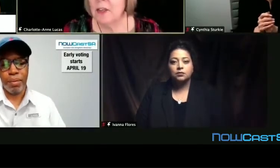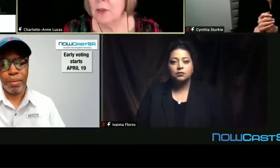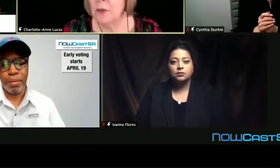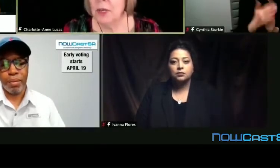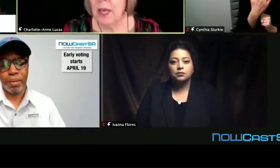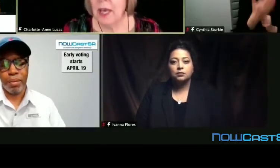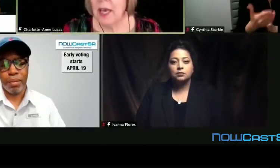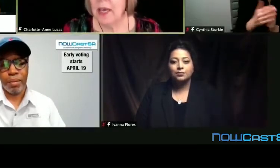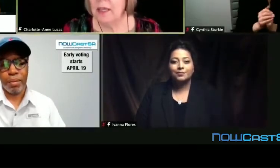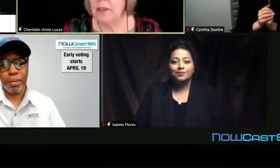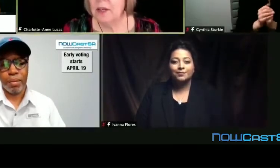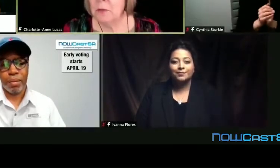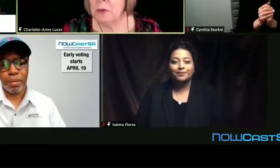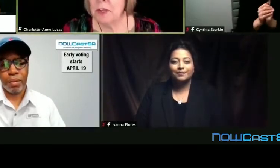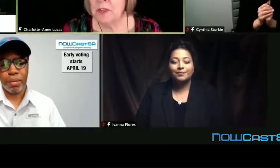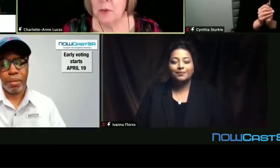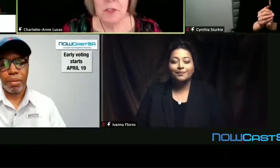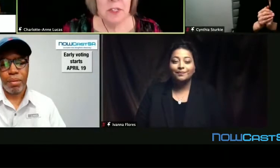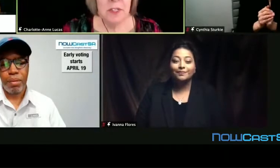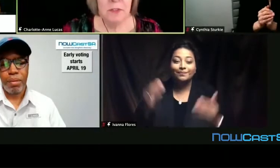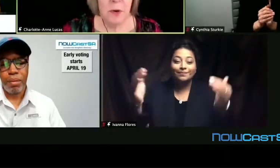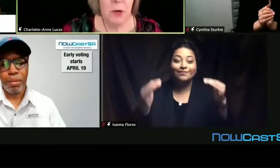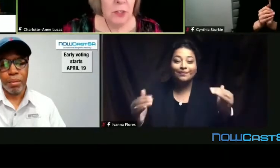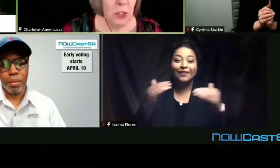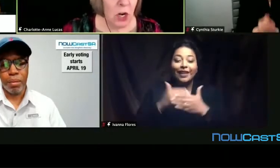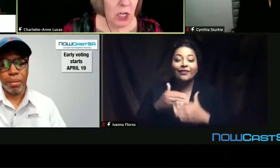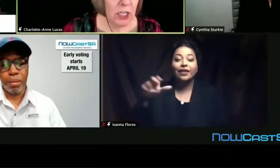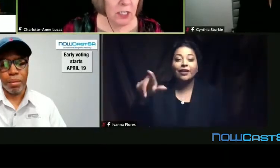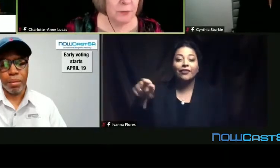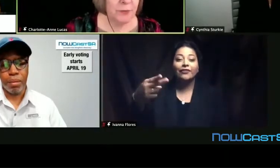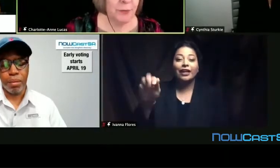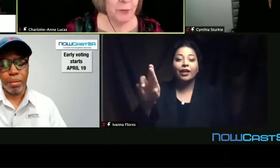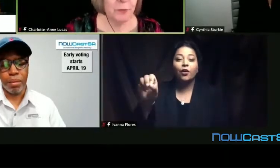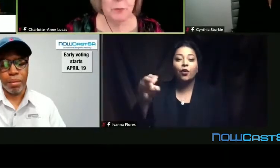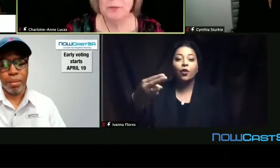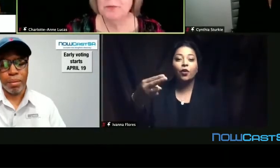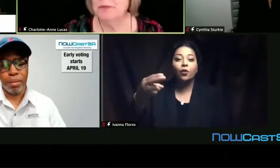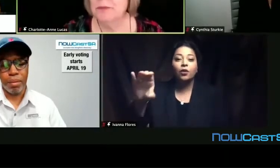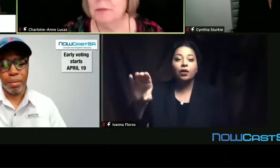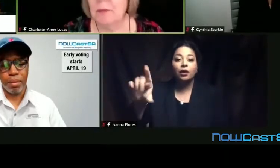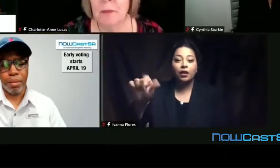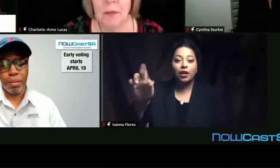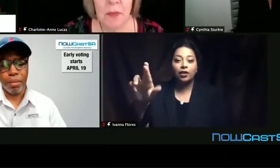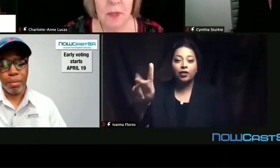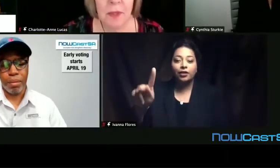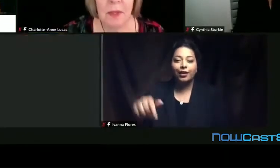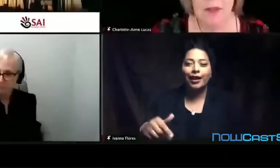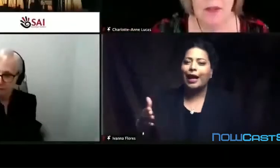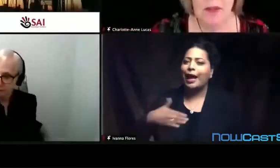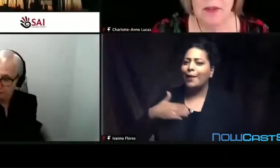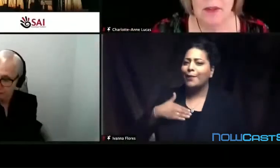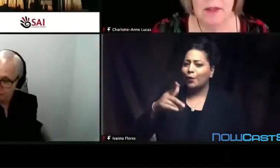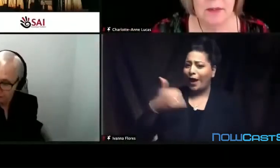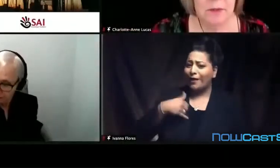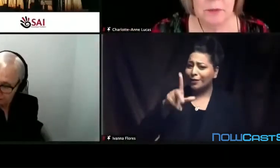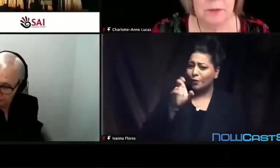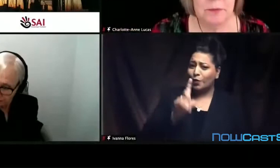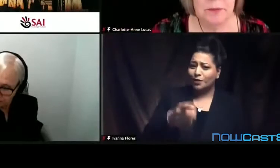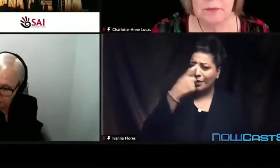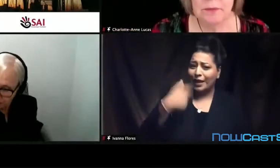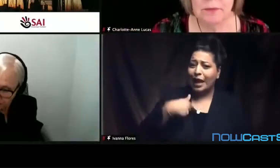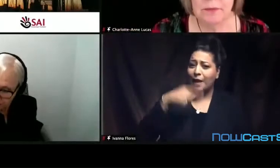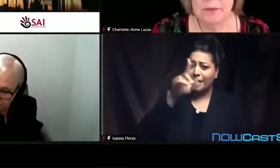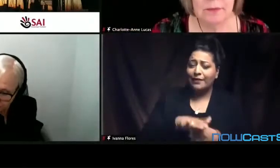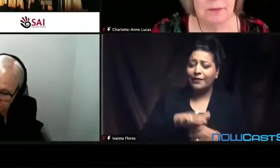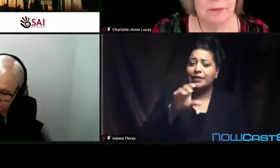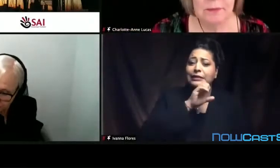Thank you. And the next person on this question is Farrell Clark. Okay, I'm glad you asked this question because I believe seniors are